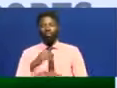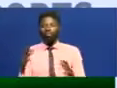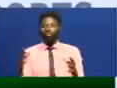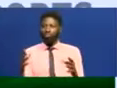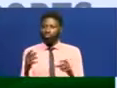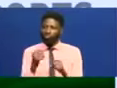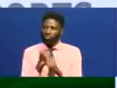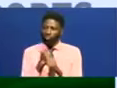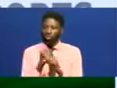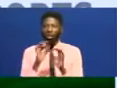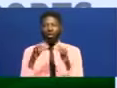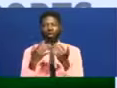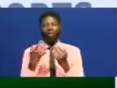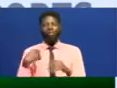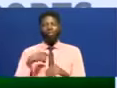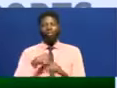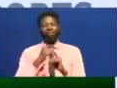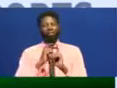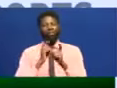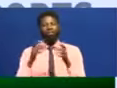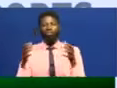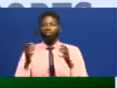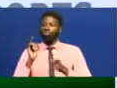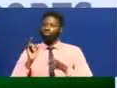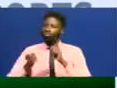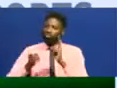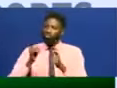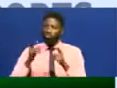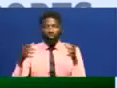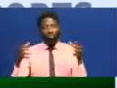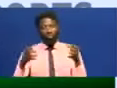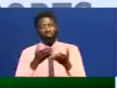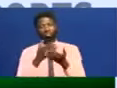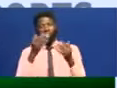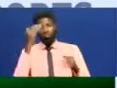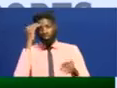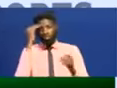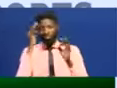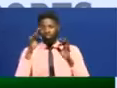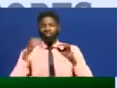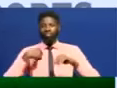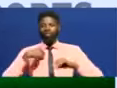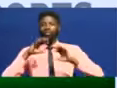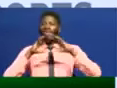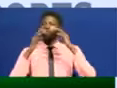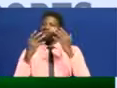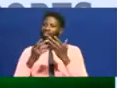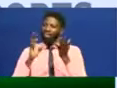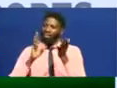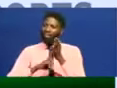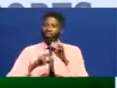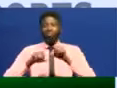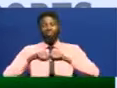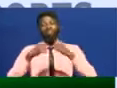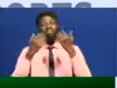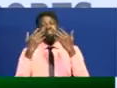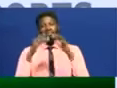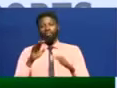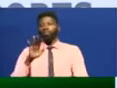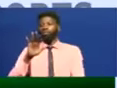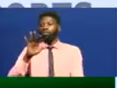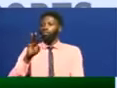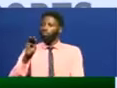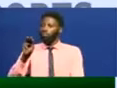our athletes. So athletes know today, if I break a world record, 5 million.